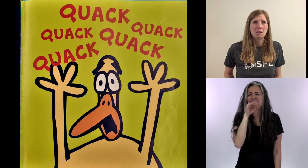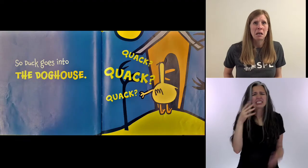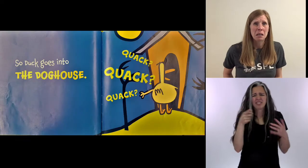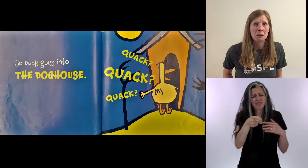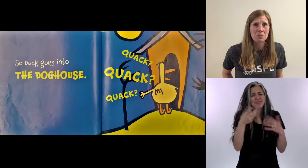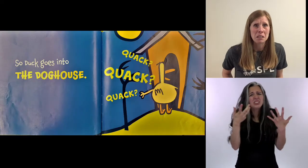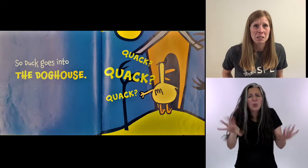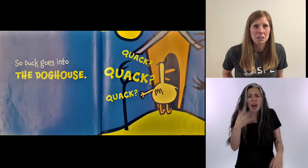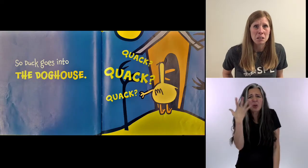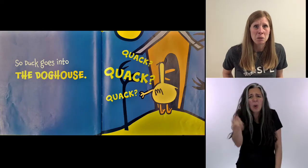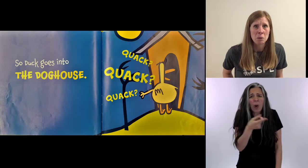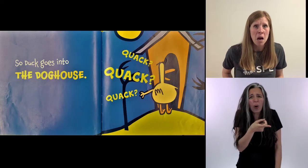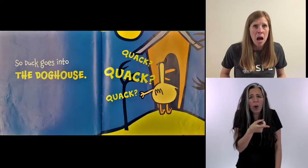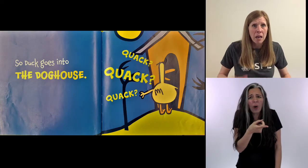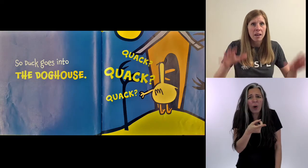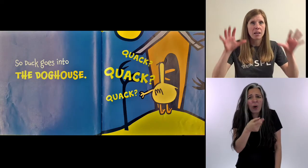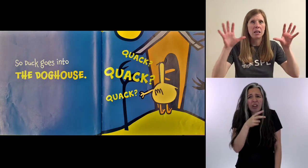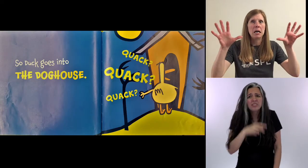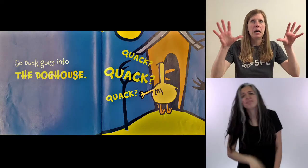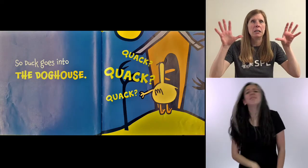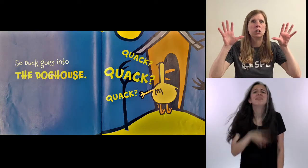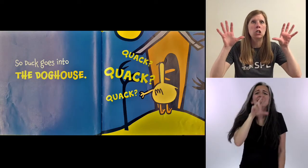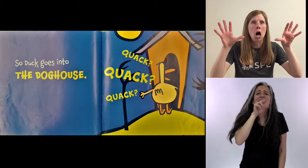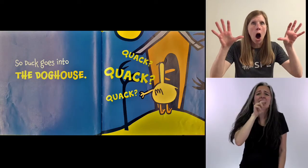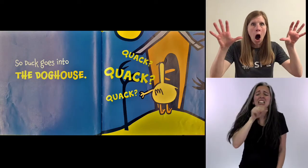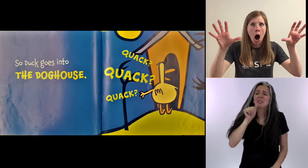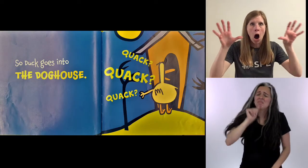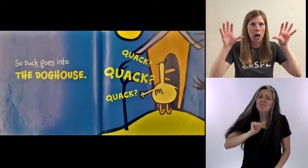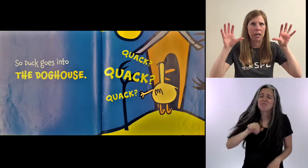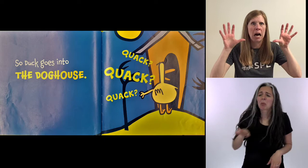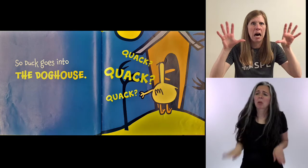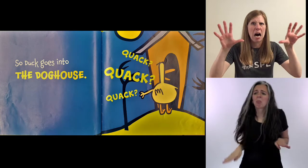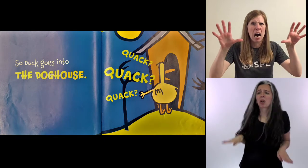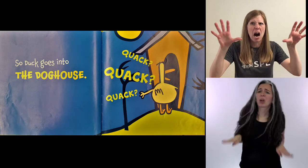So Duck goes into the